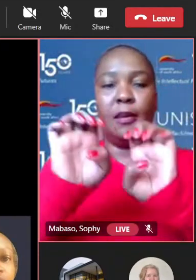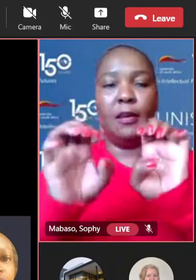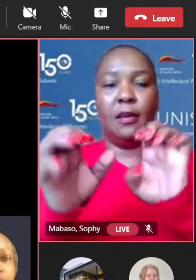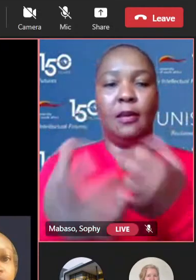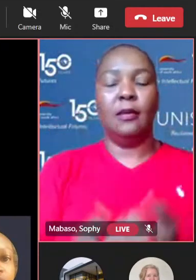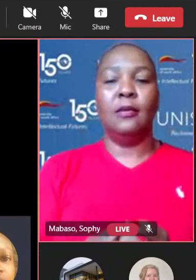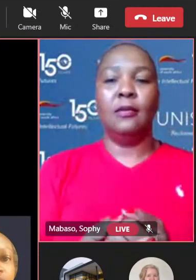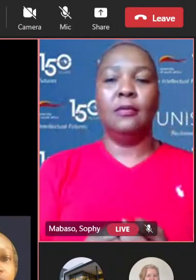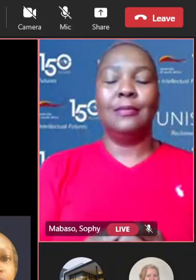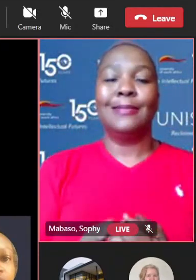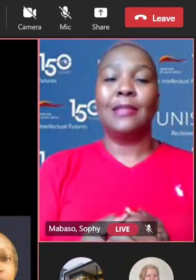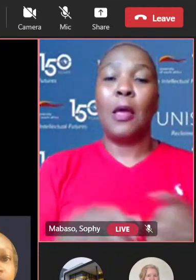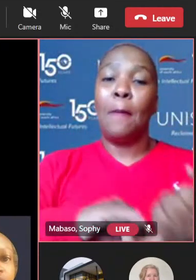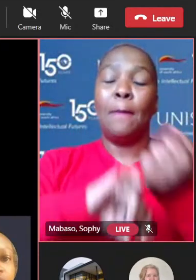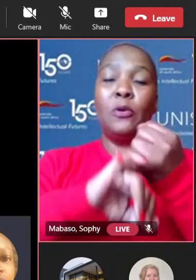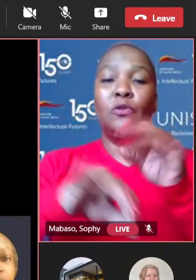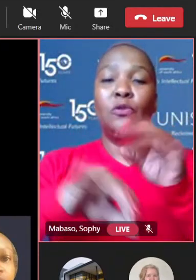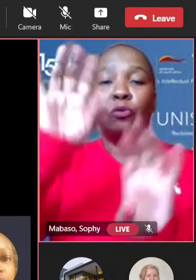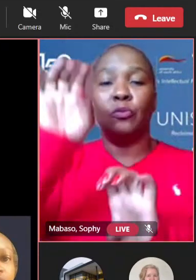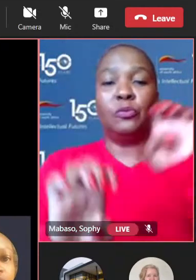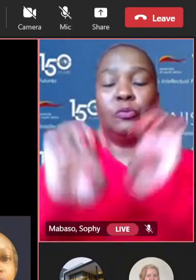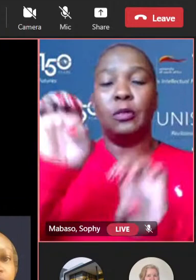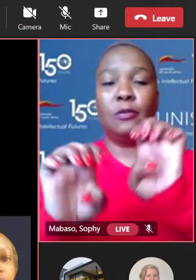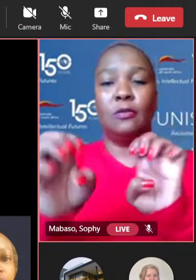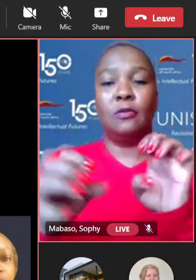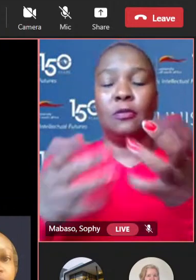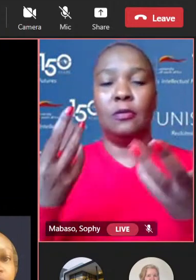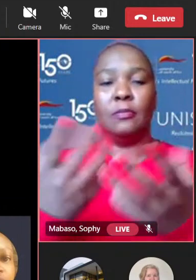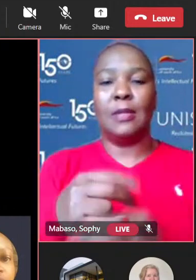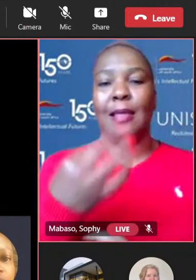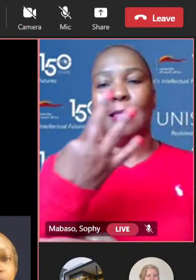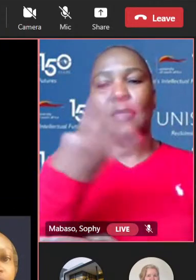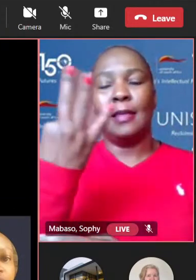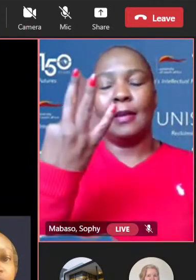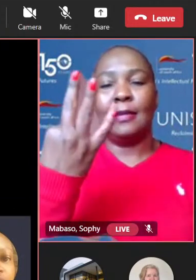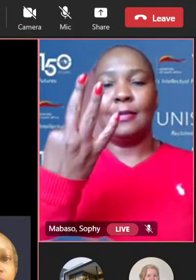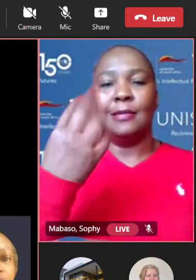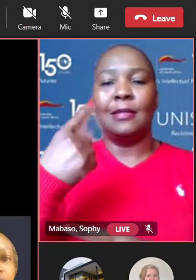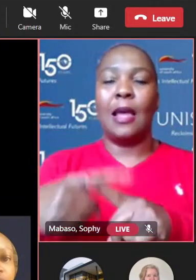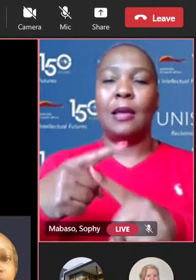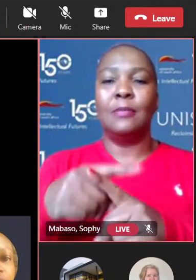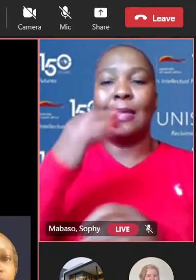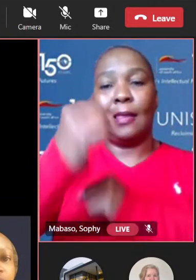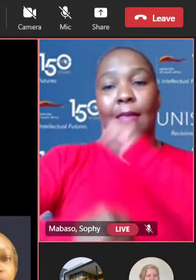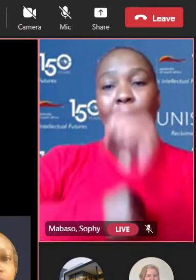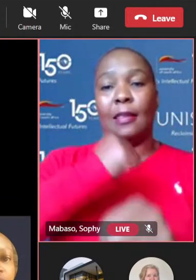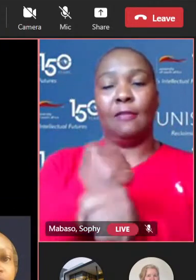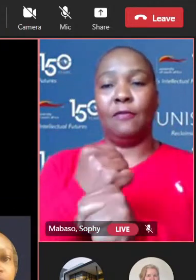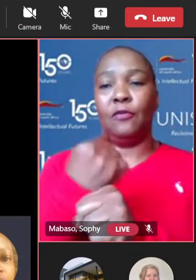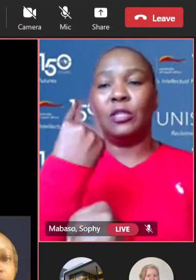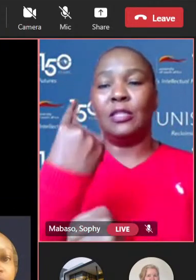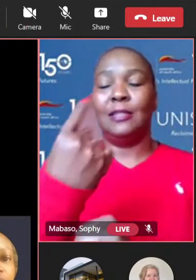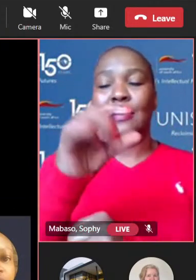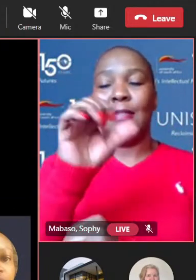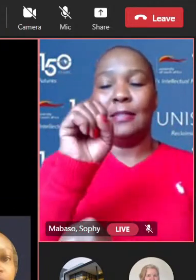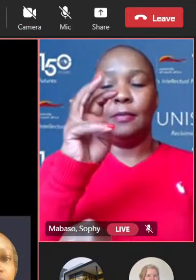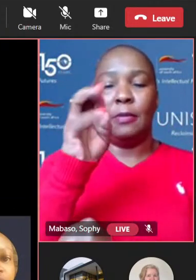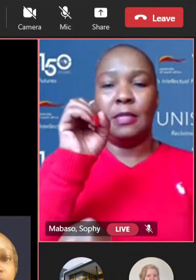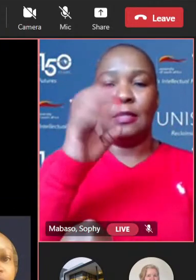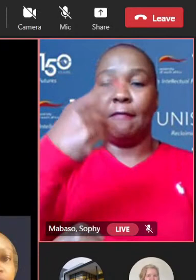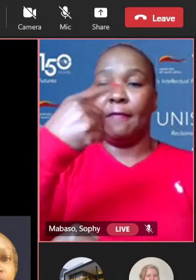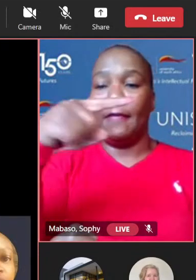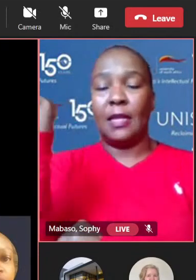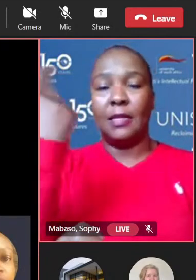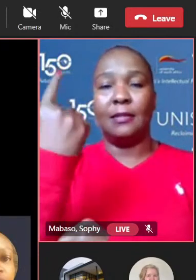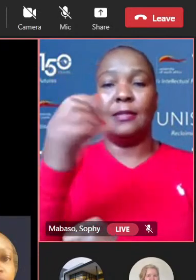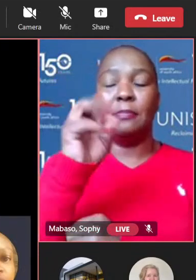Module evaluations are carried out at least 3 times per year for each of the semesters. For the first semester, carried